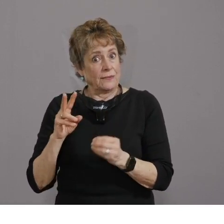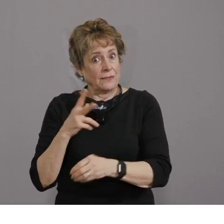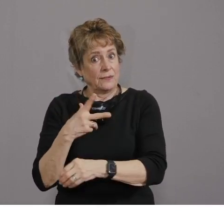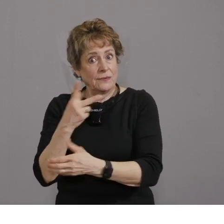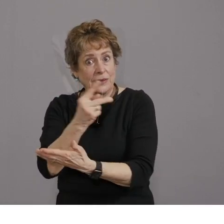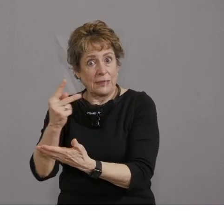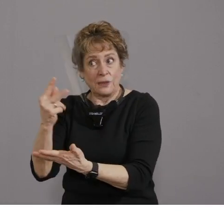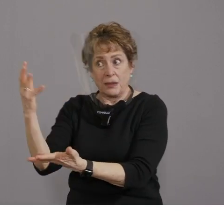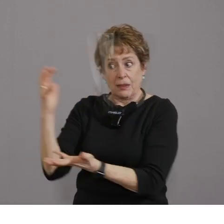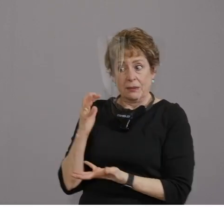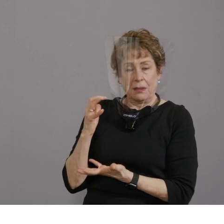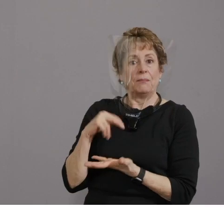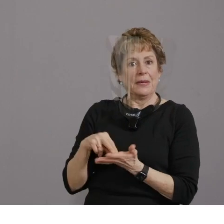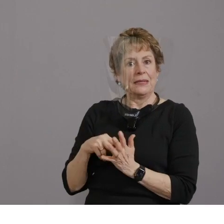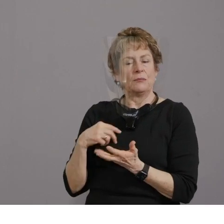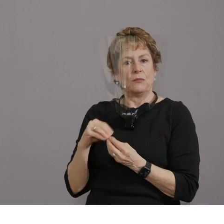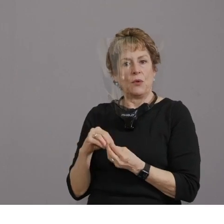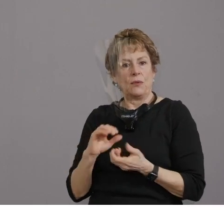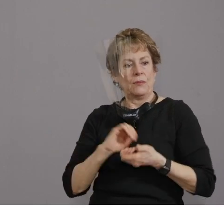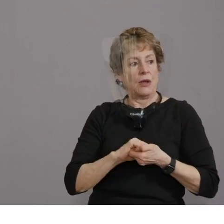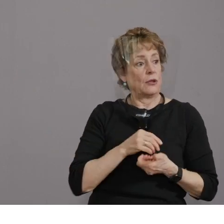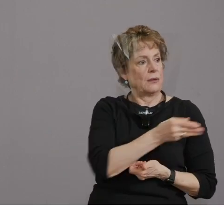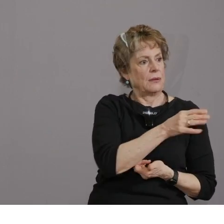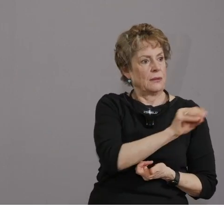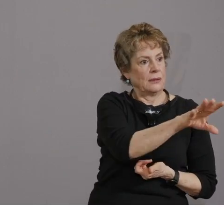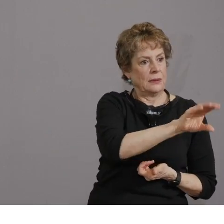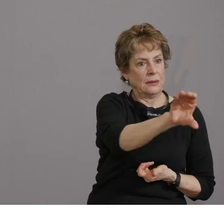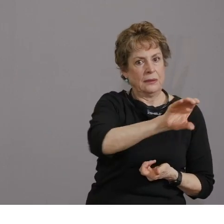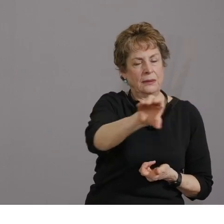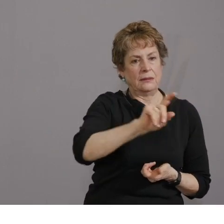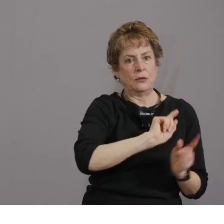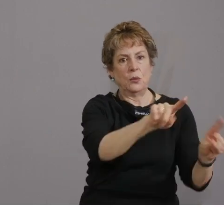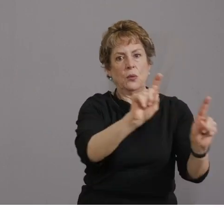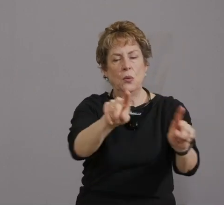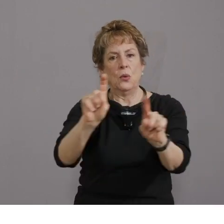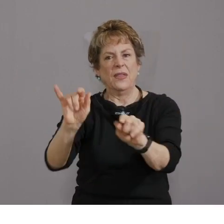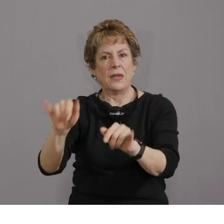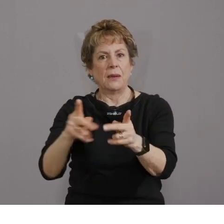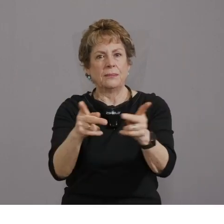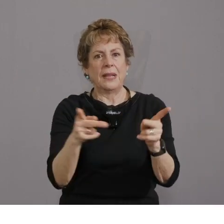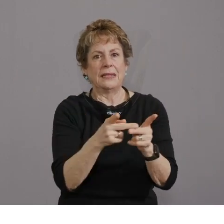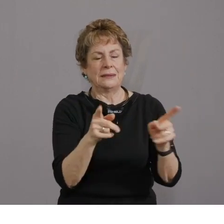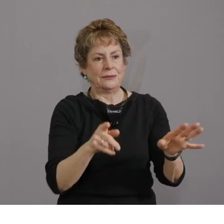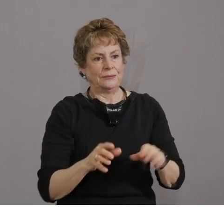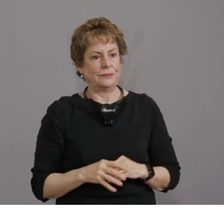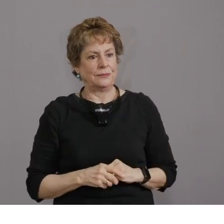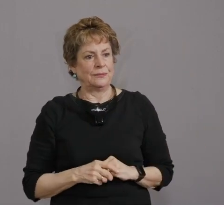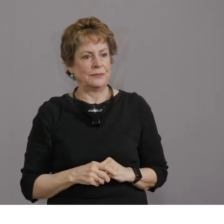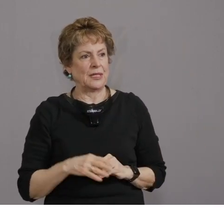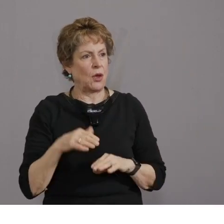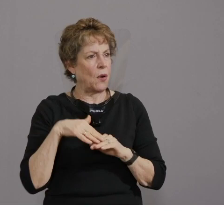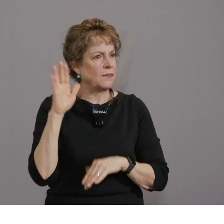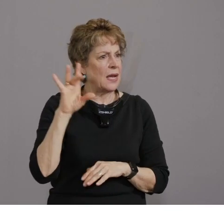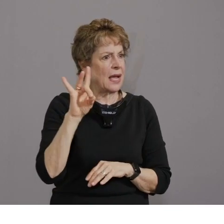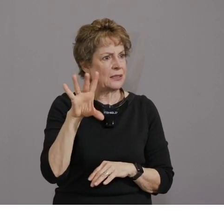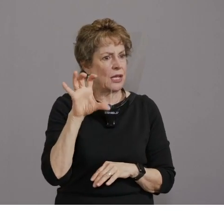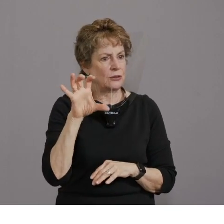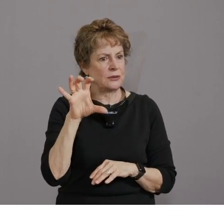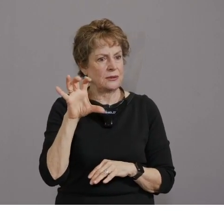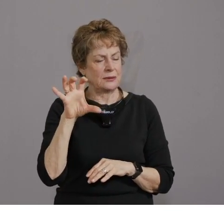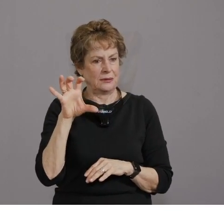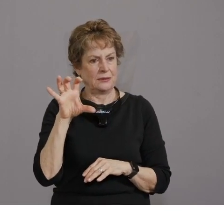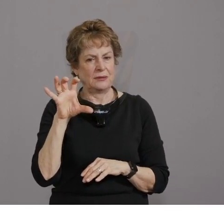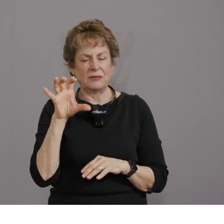with ADHS, and over 800 pharmacies statewide have enrolled in the CDC pharmacy program to provide